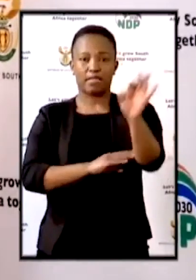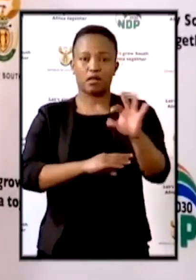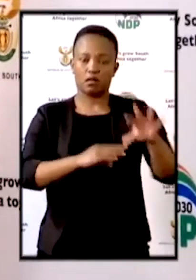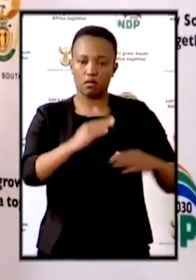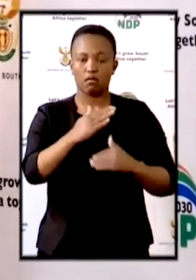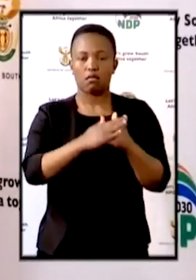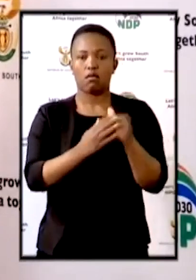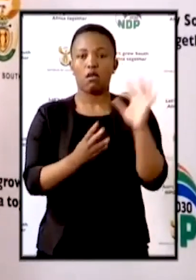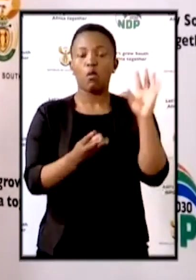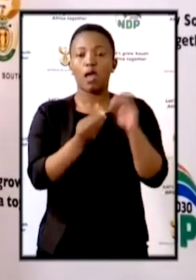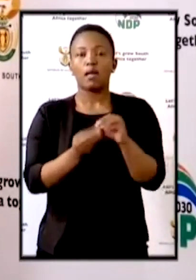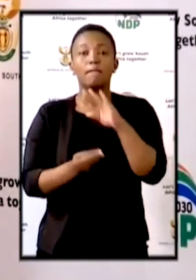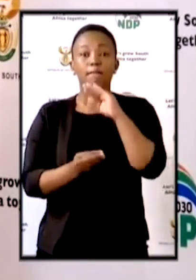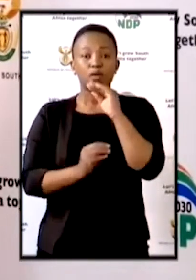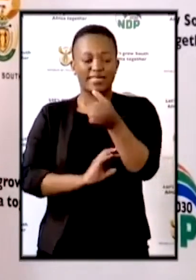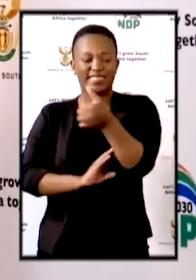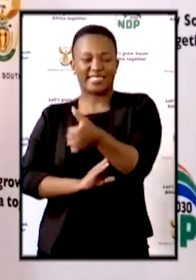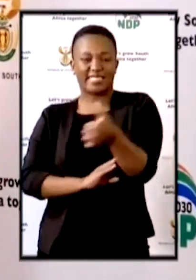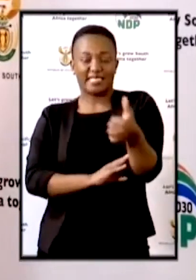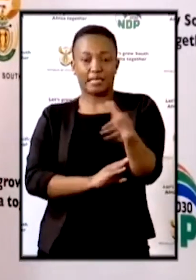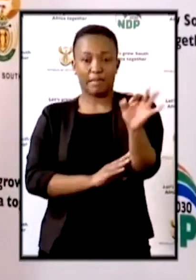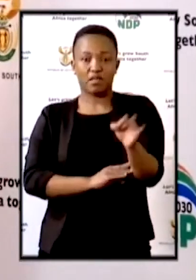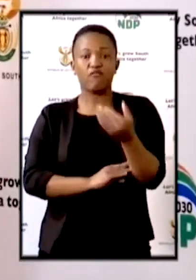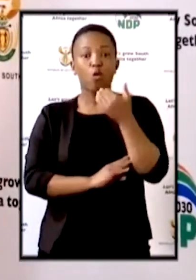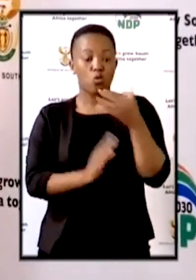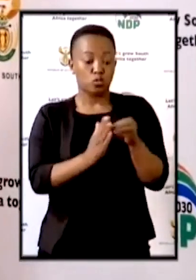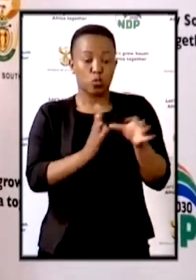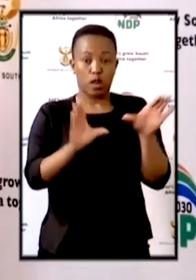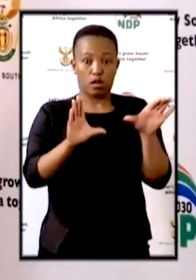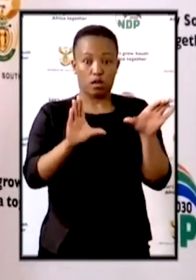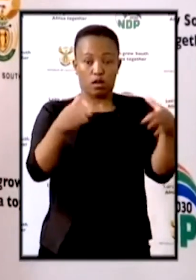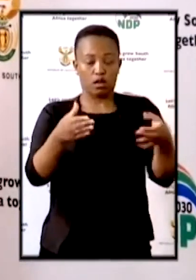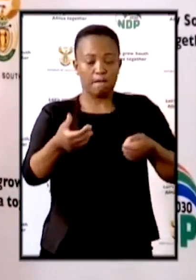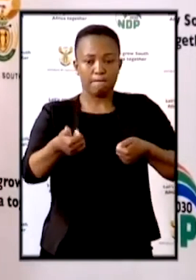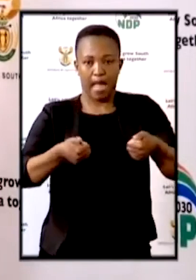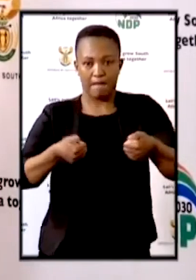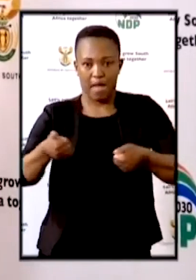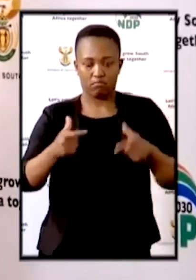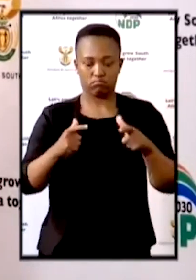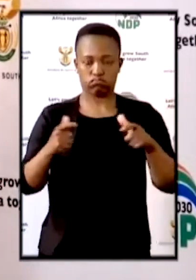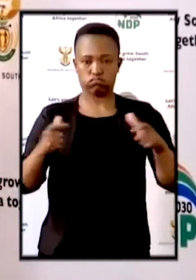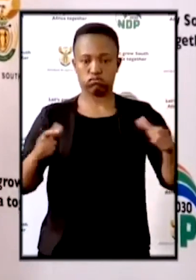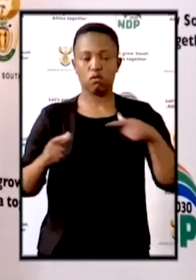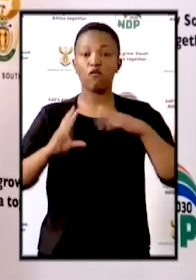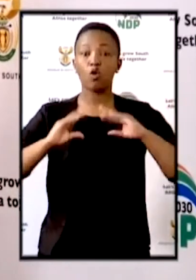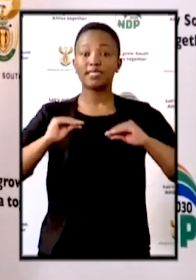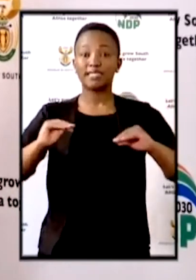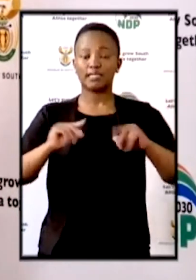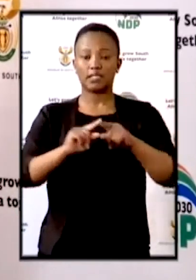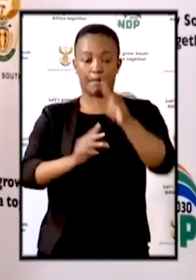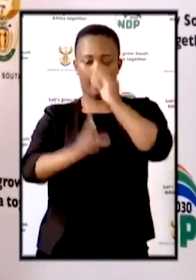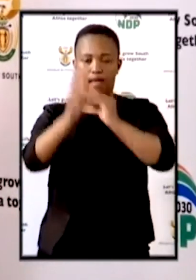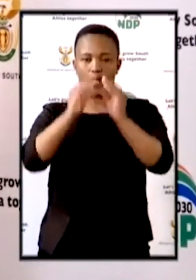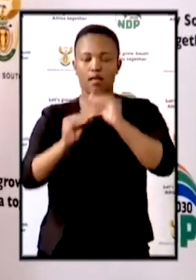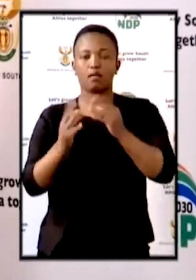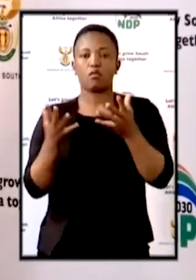total 66% of the student population will return to campus for teaching, learning, and assessment in